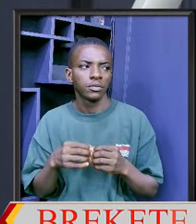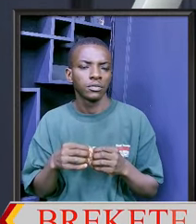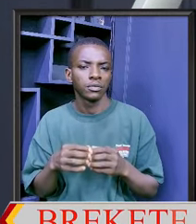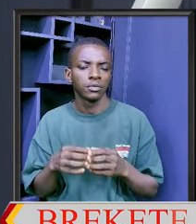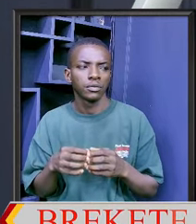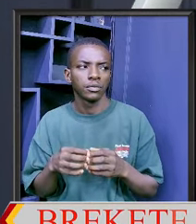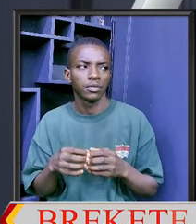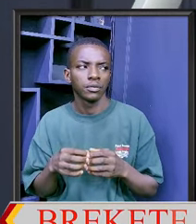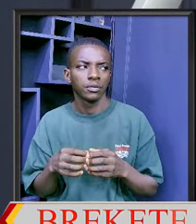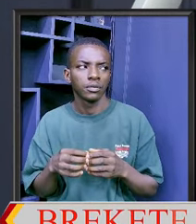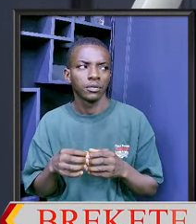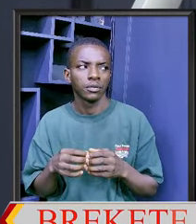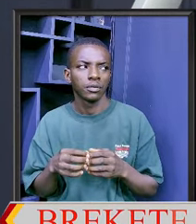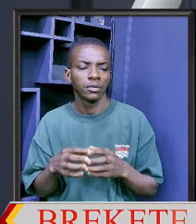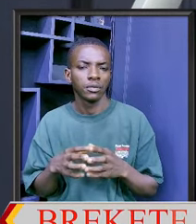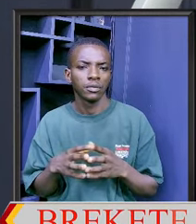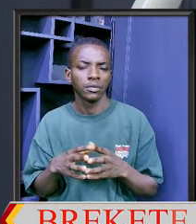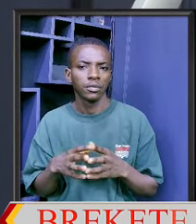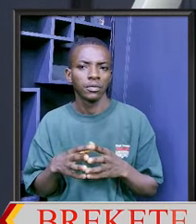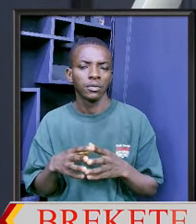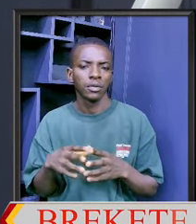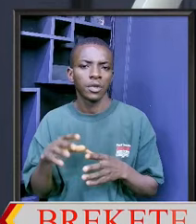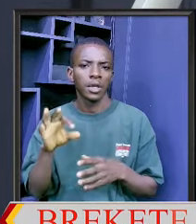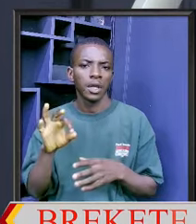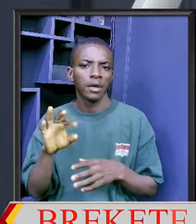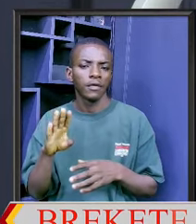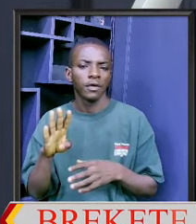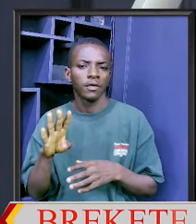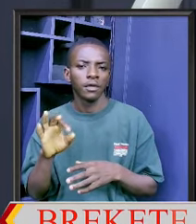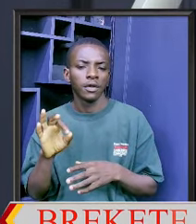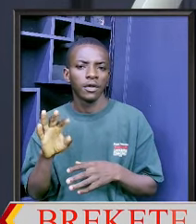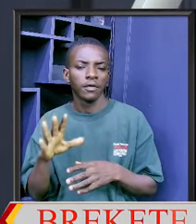Okay. Make I see. Your number finish with